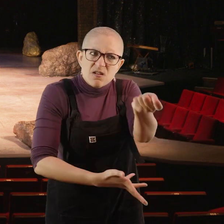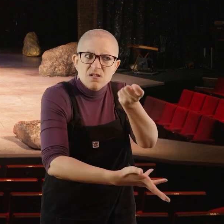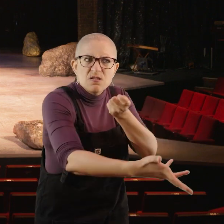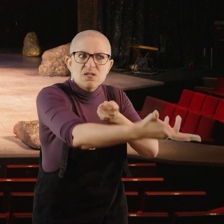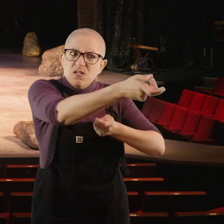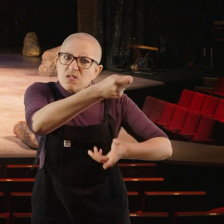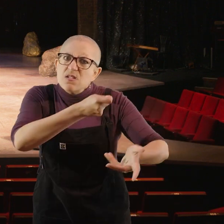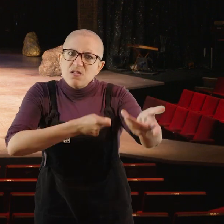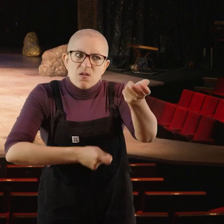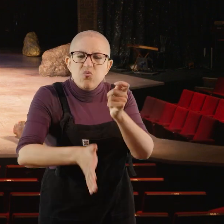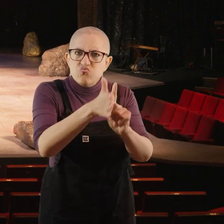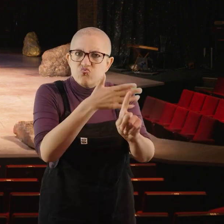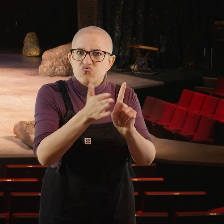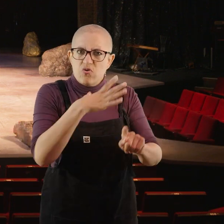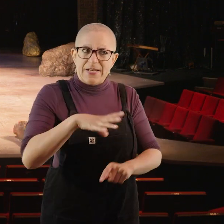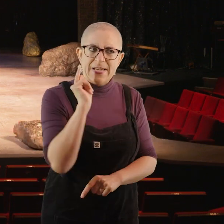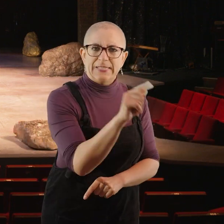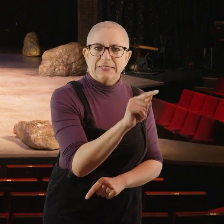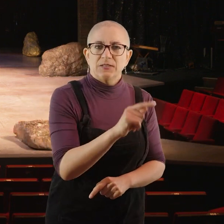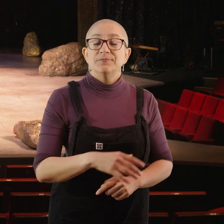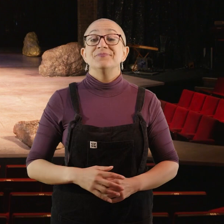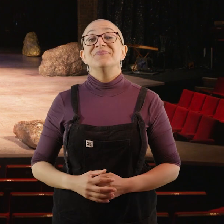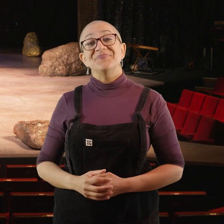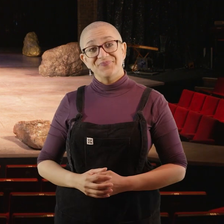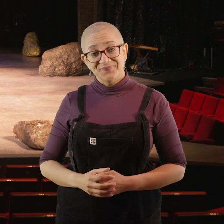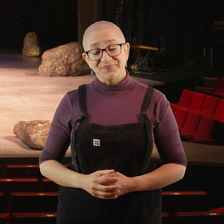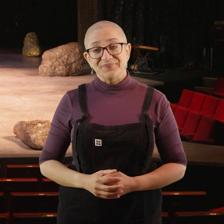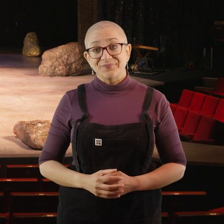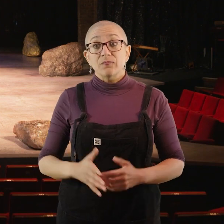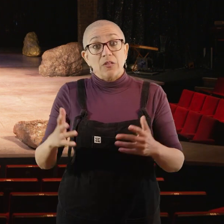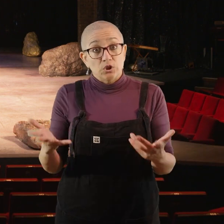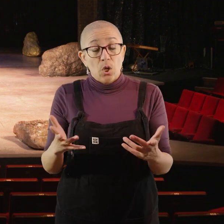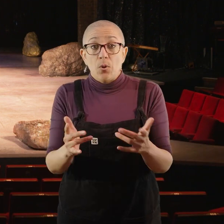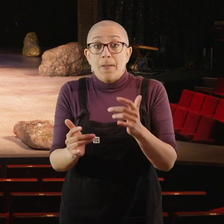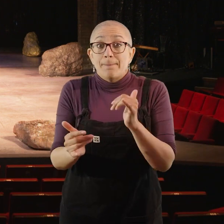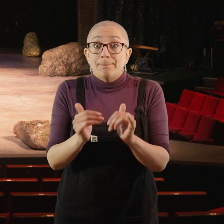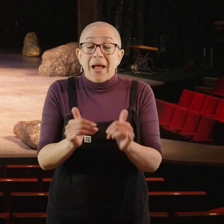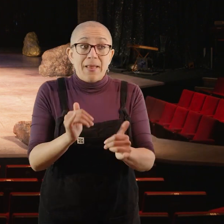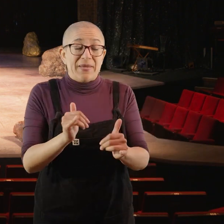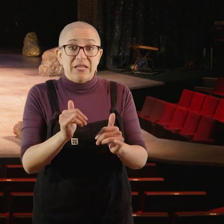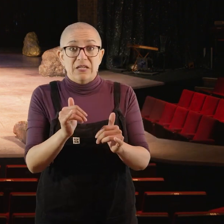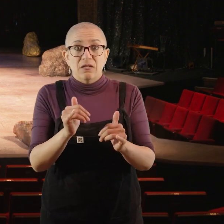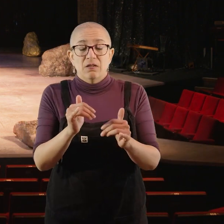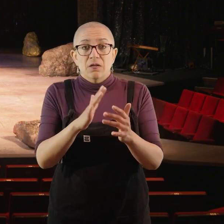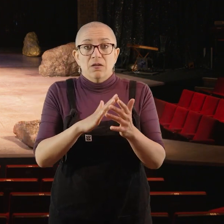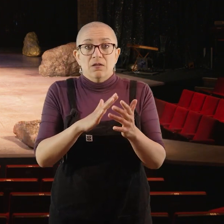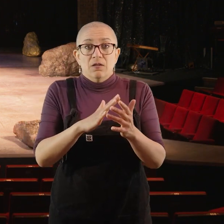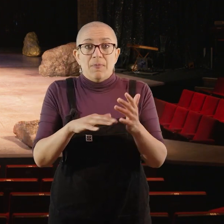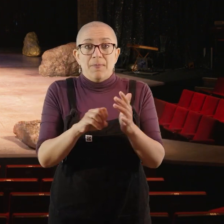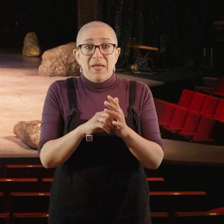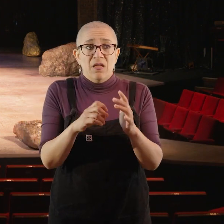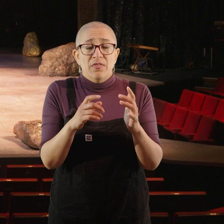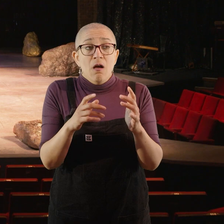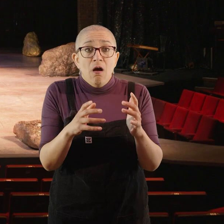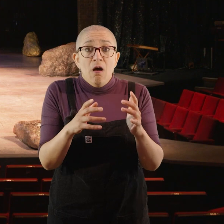more, you know? Yeah. So, well, maybe he crumbles more. Maybe it's a crumble with the talk